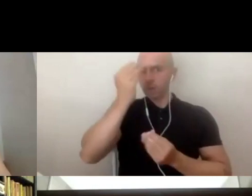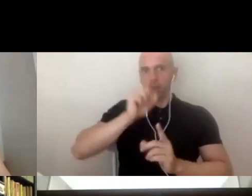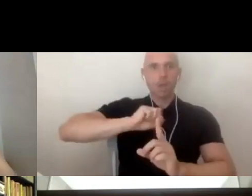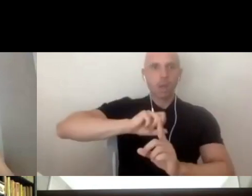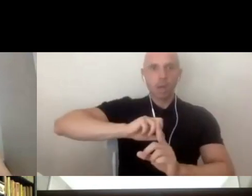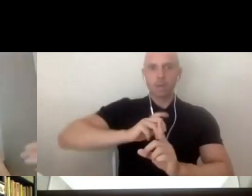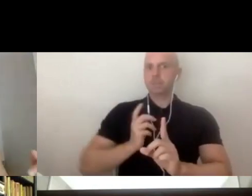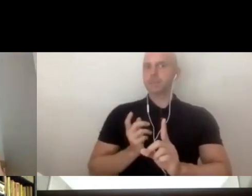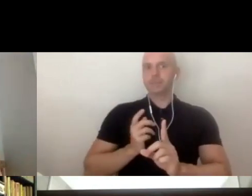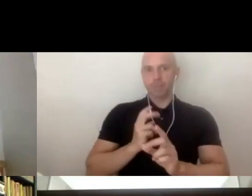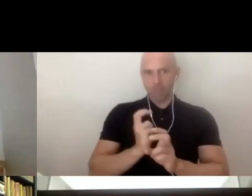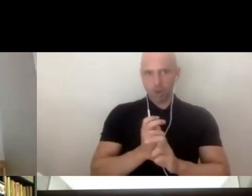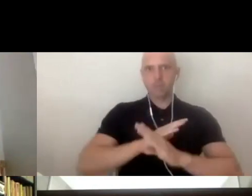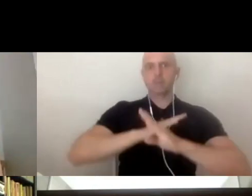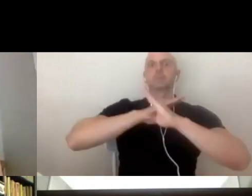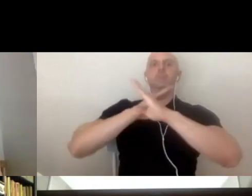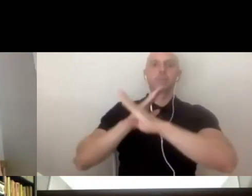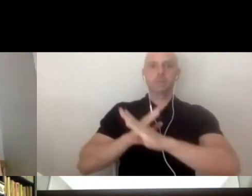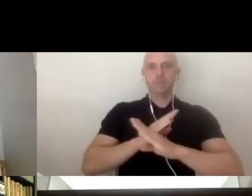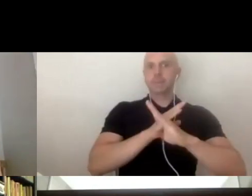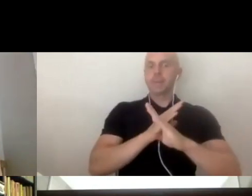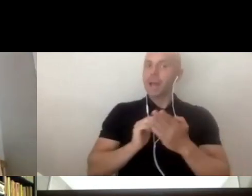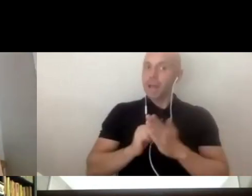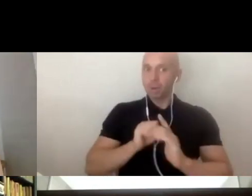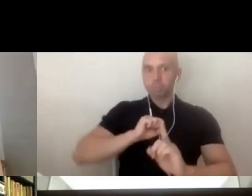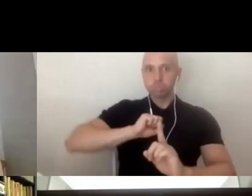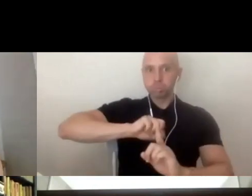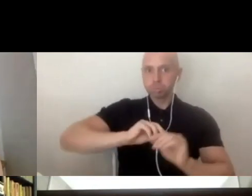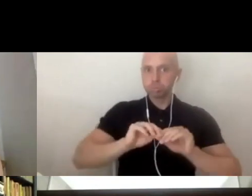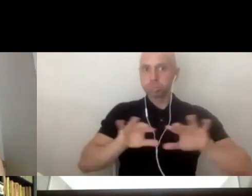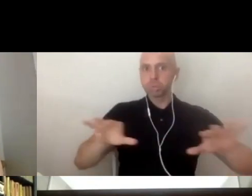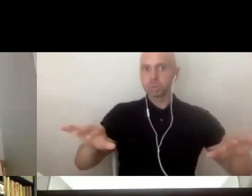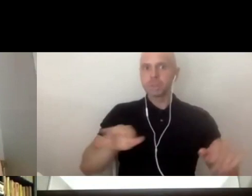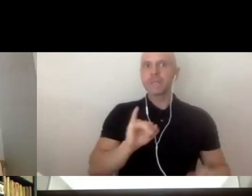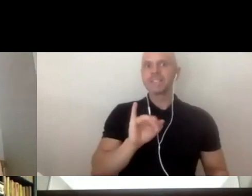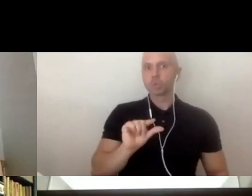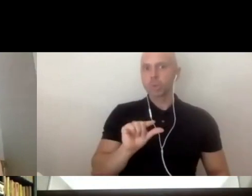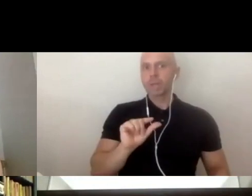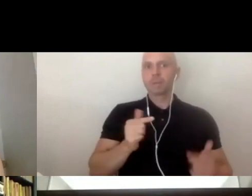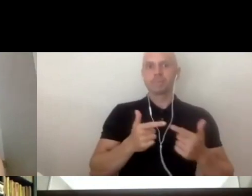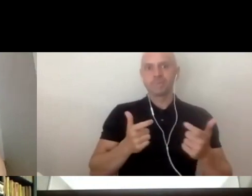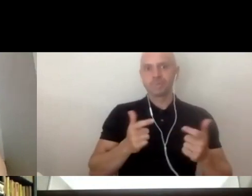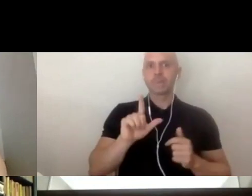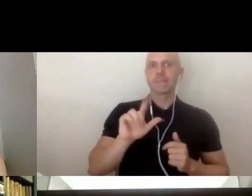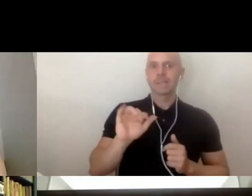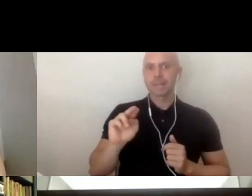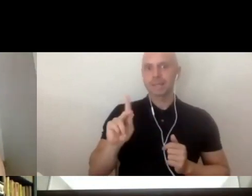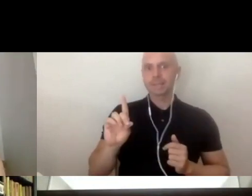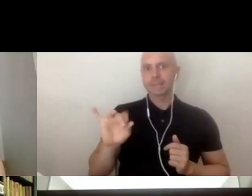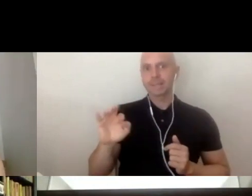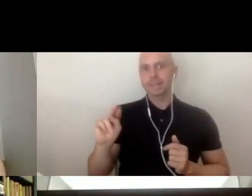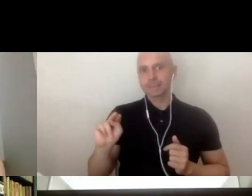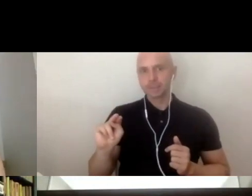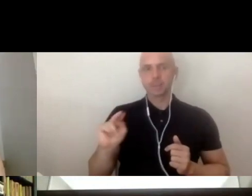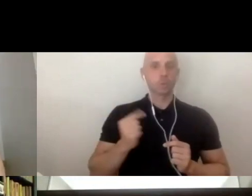myself, Claire, I know we are in fact using Instagram and LinkedIn and social media channels to communicate, because we're not officially doing it